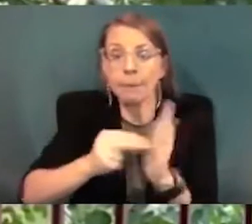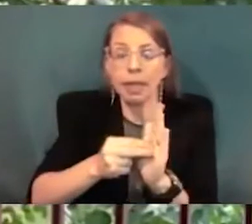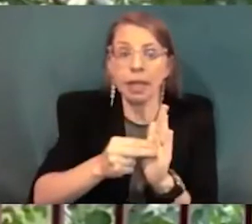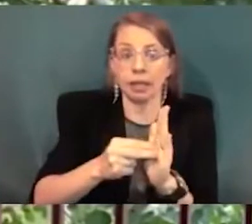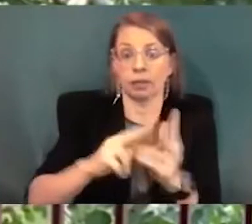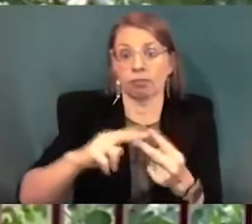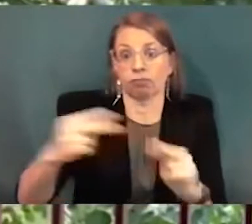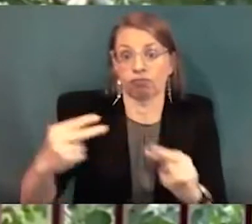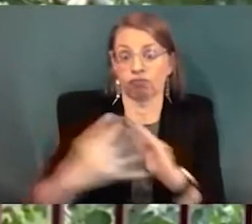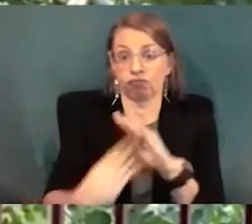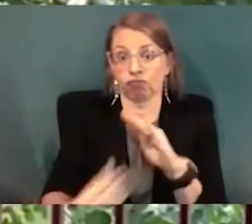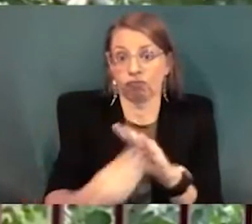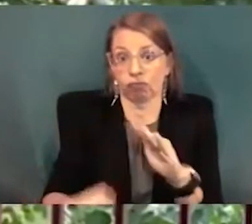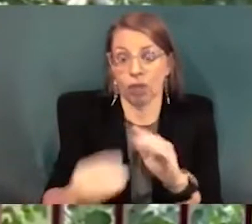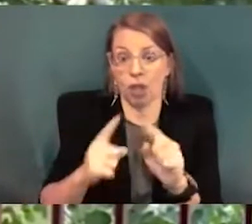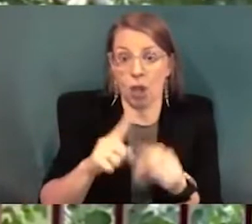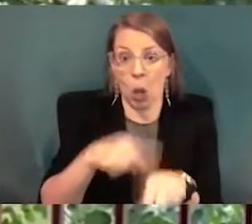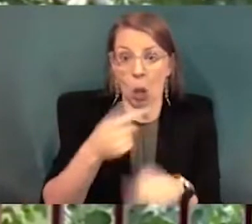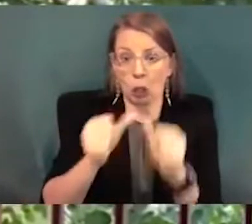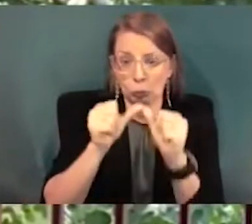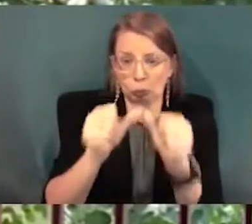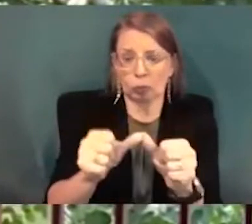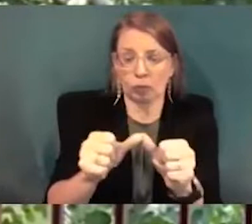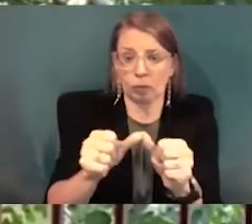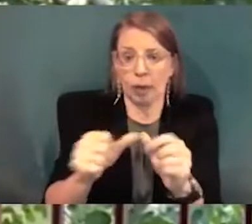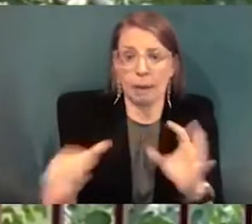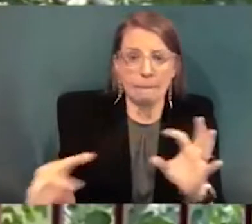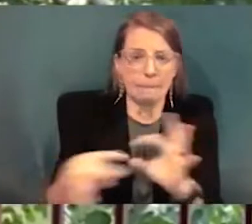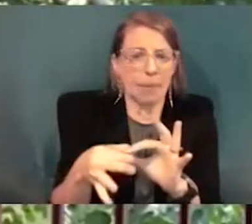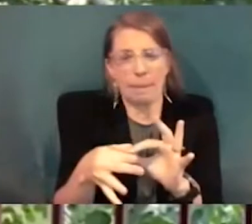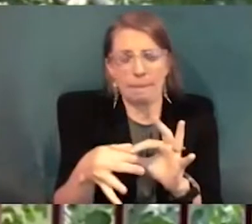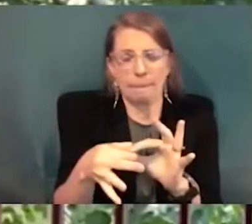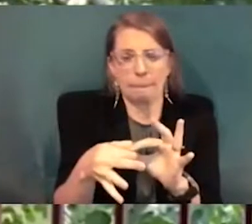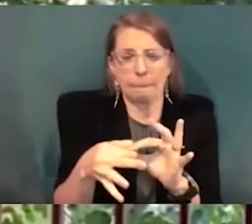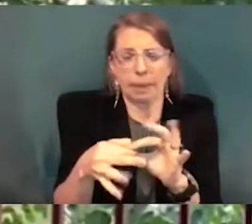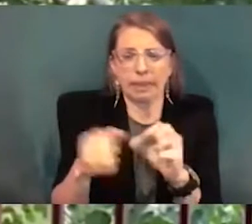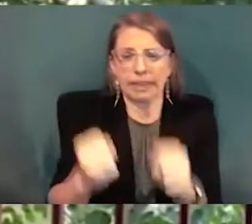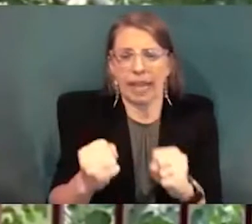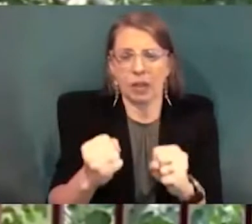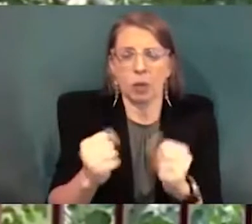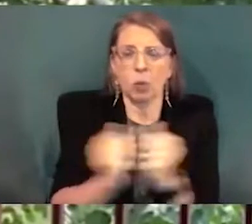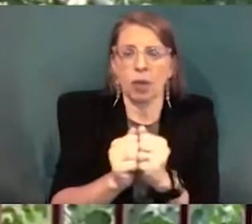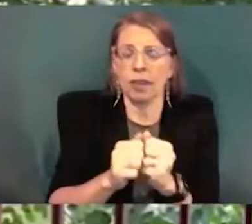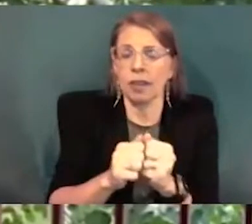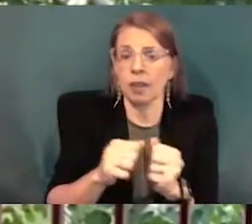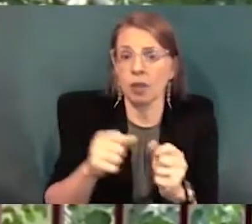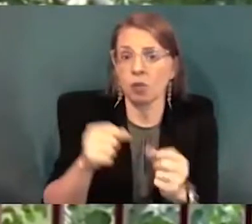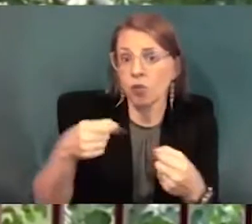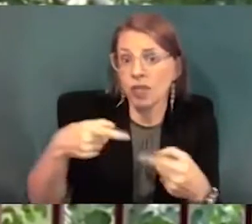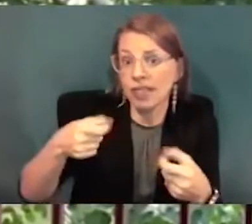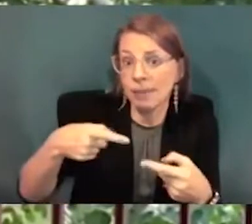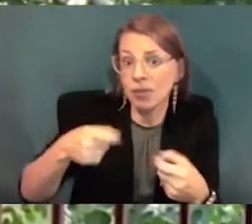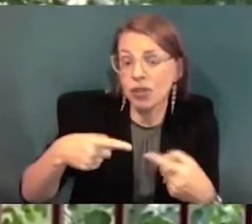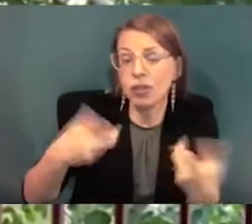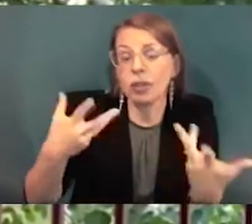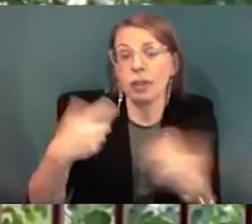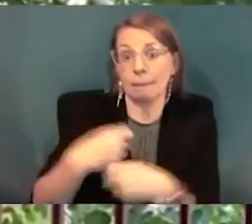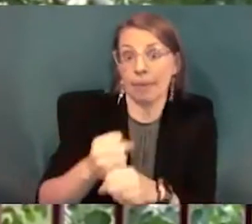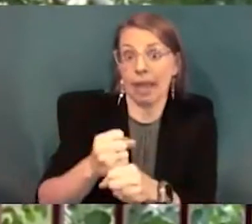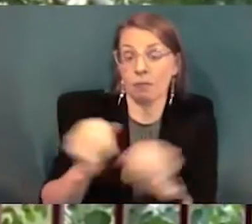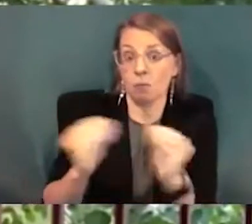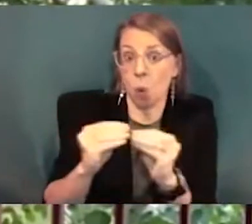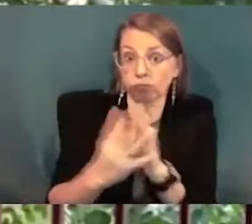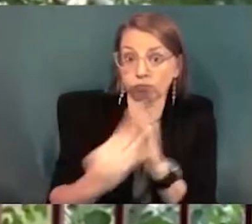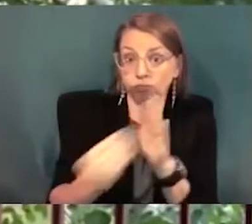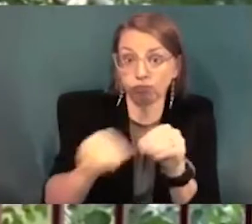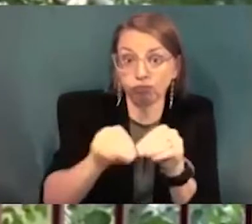and you shed virus longer? Does it bind tighter to our receptor? Do you create more? Do you replicate more? Or does it